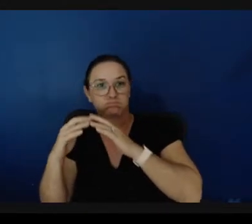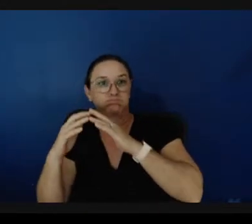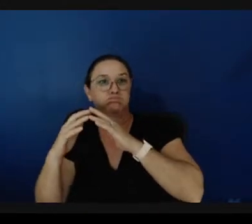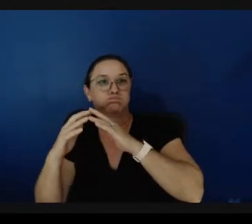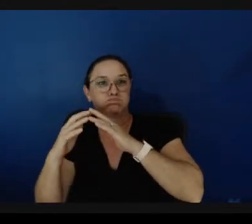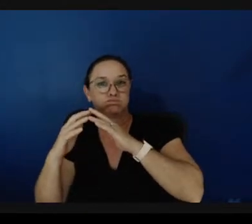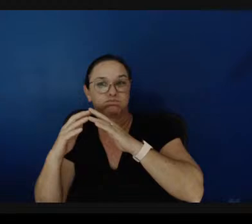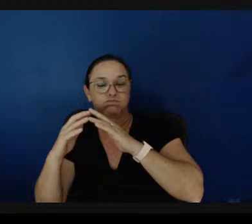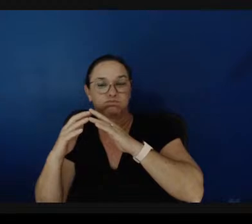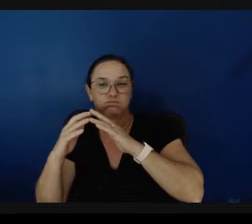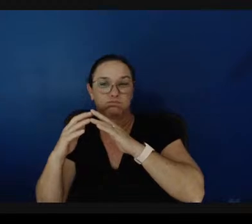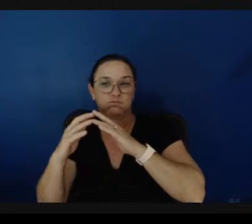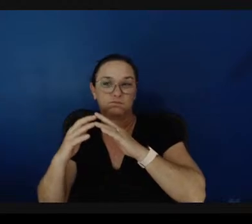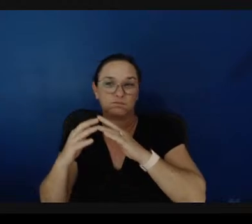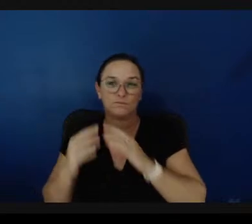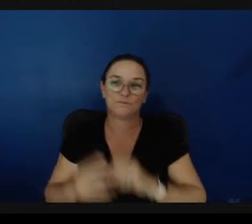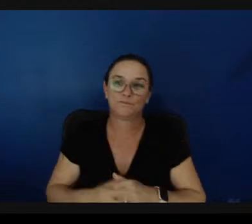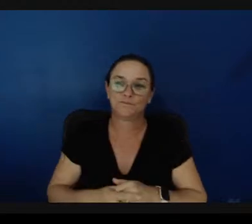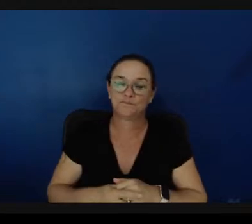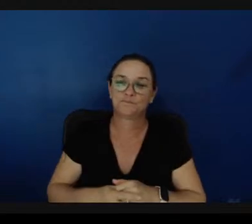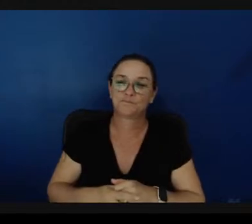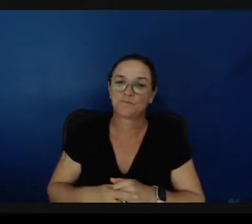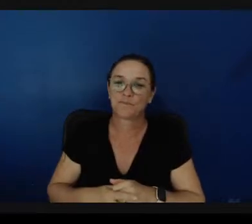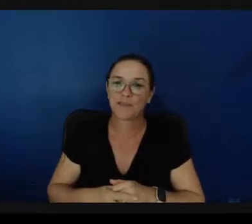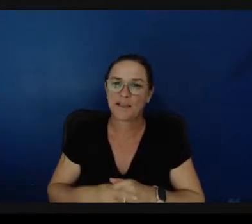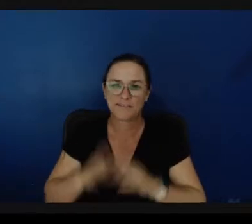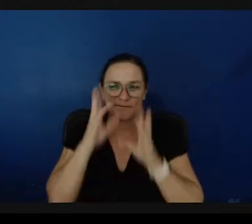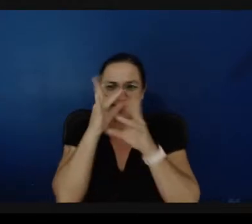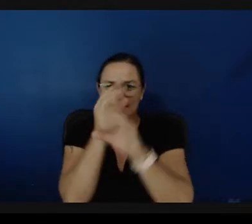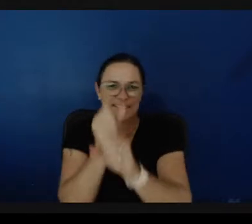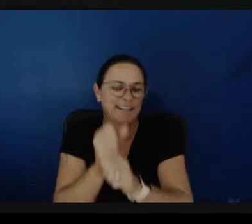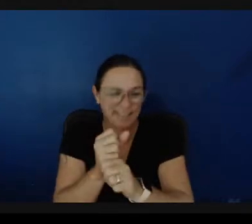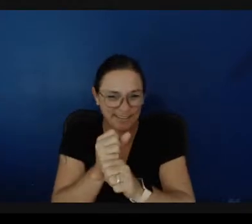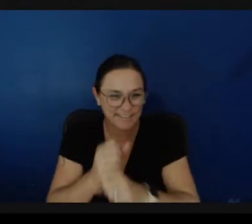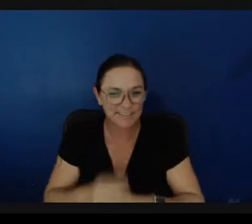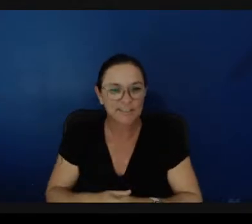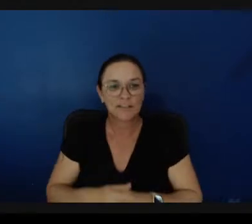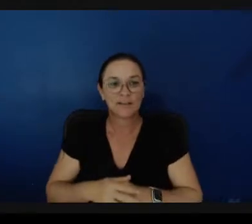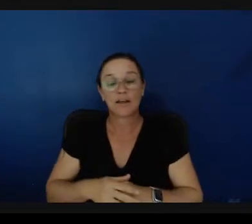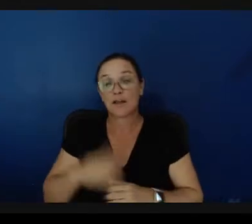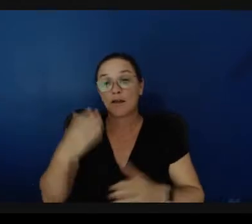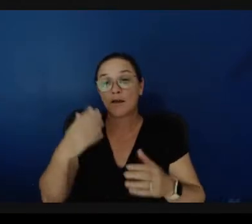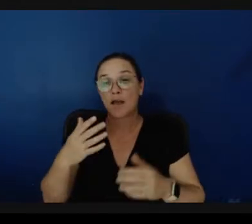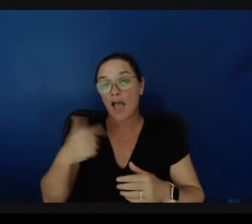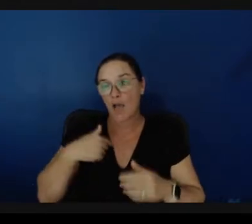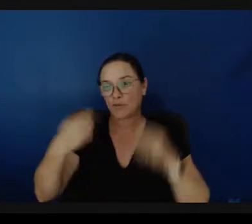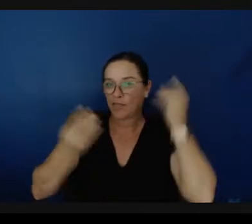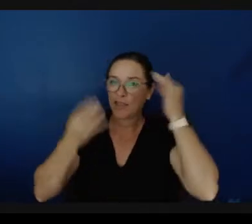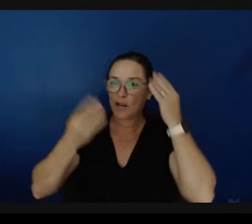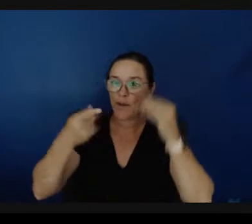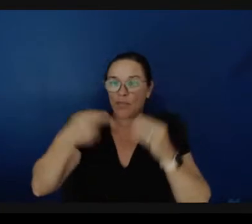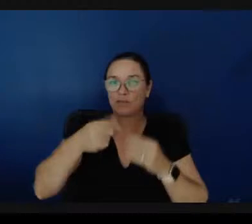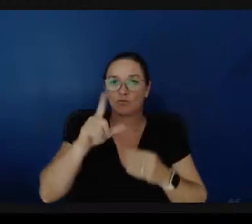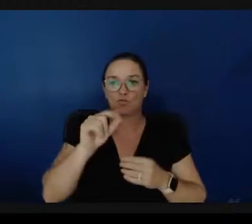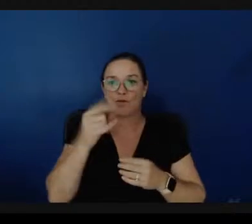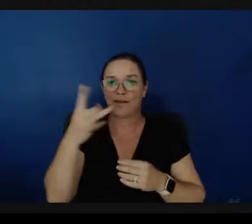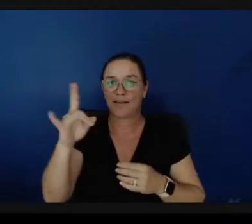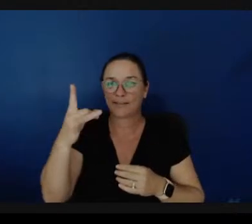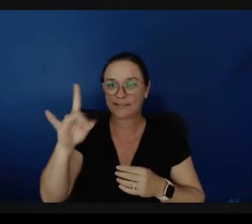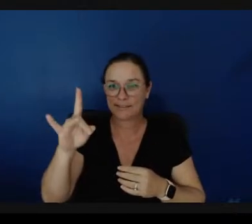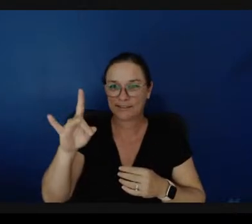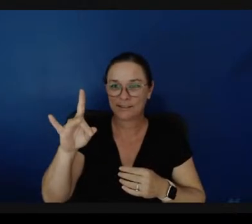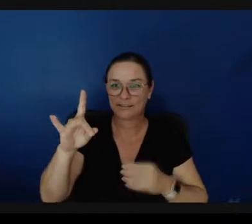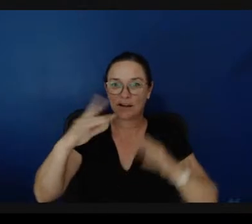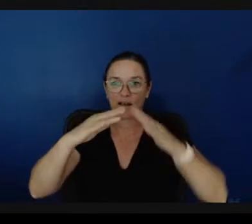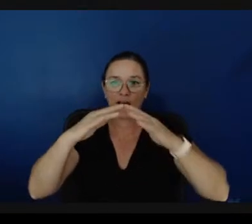actually rising, which is really fascinating. I thought at this point, this made me think of this 2018